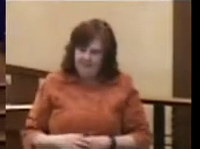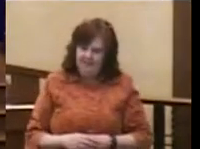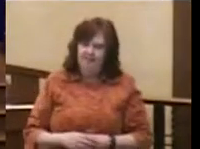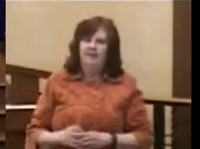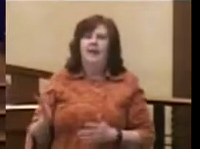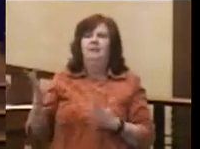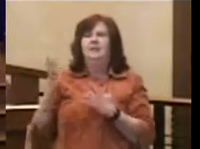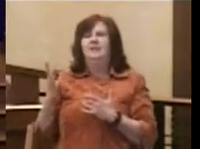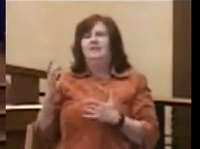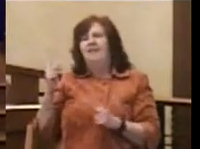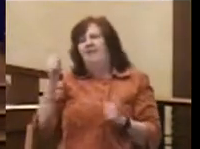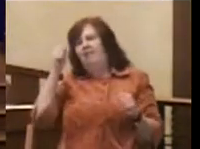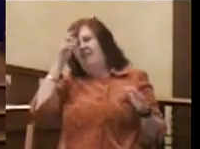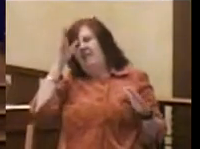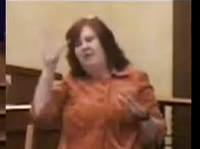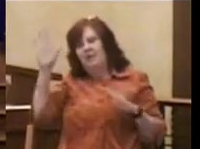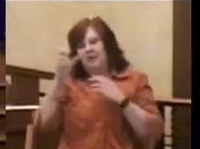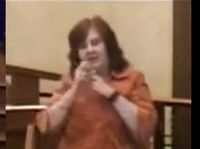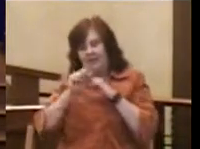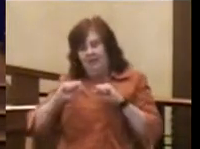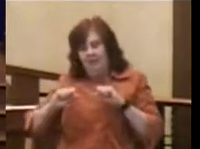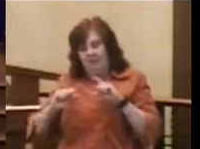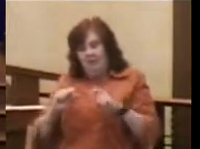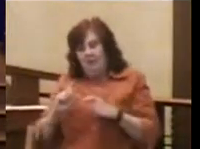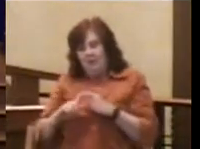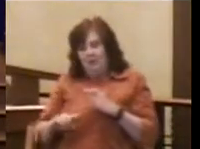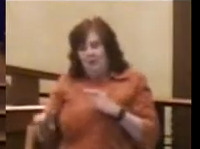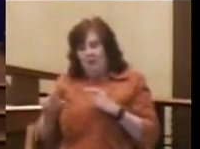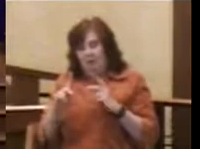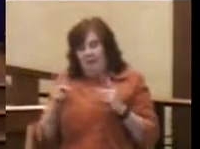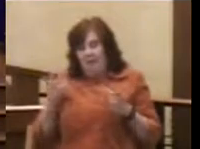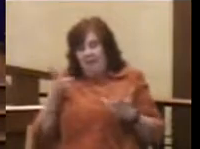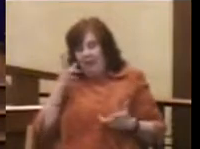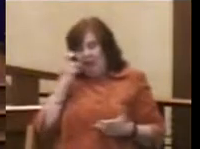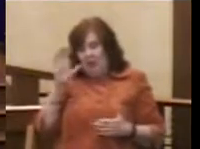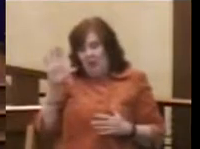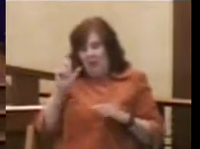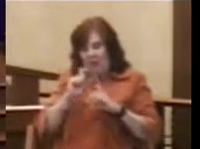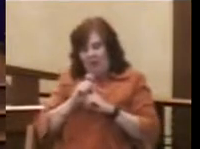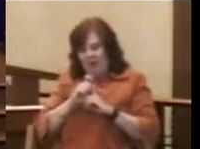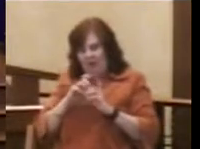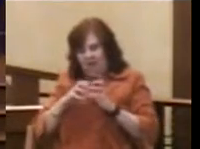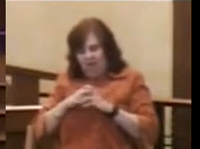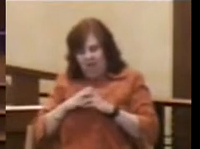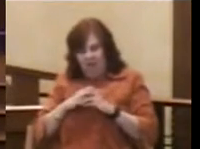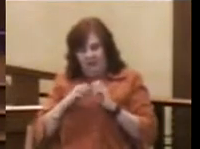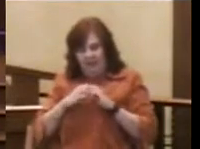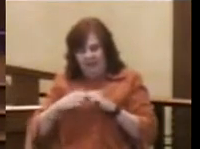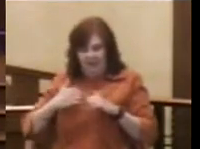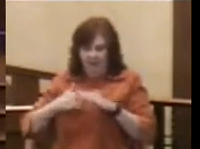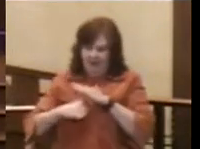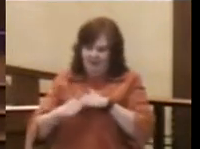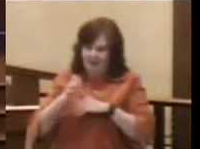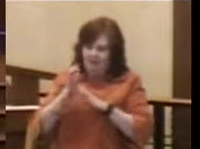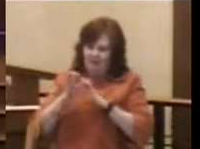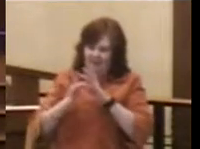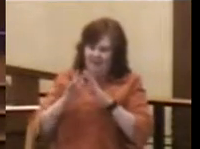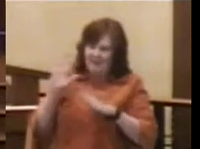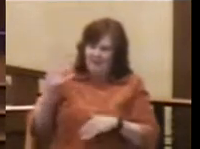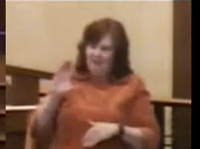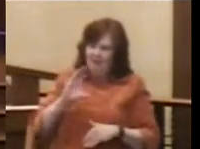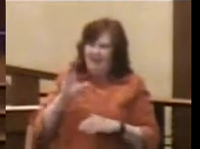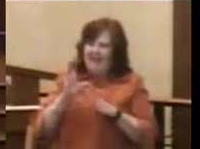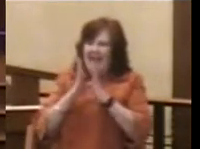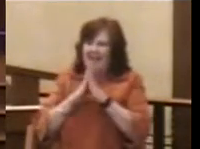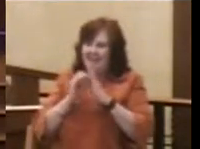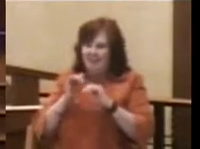Merciful Father, your salvation comes to those who hear your word. As you have gathered us together under Jesus and his cross, we ask